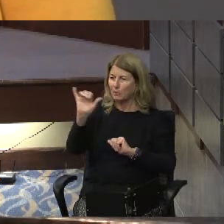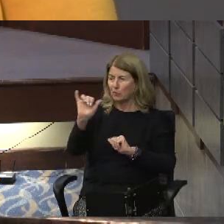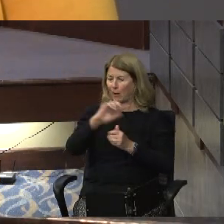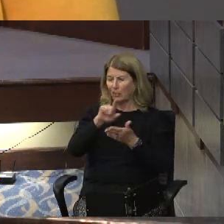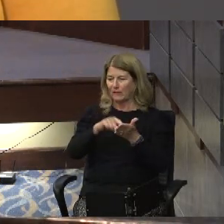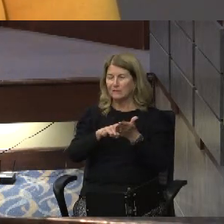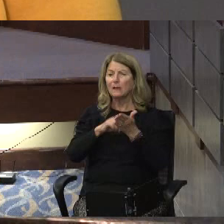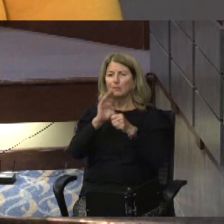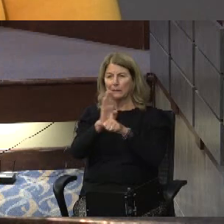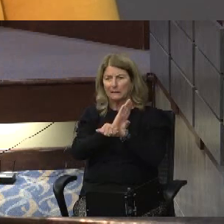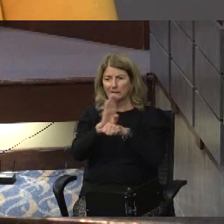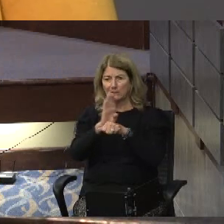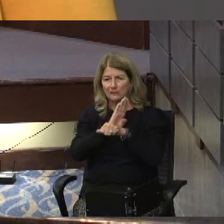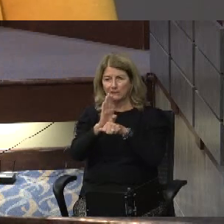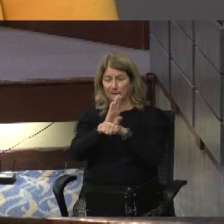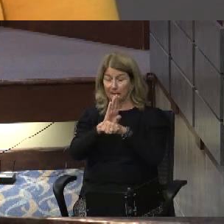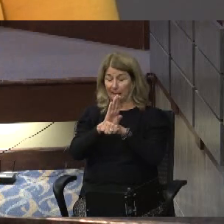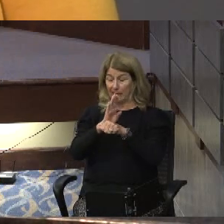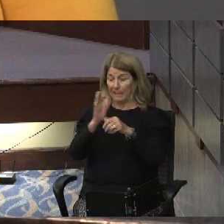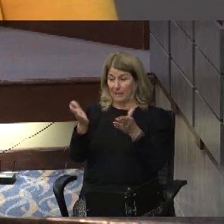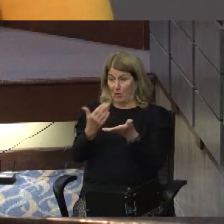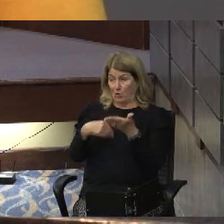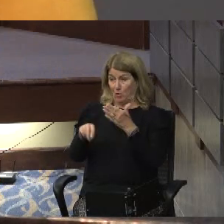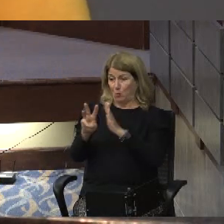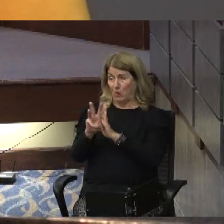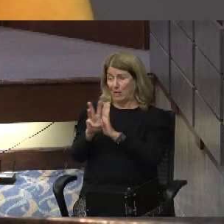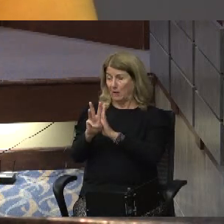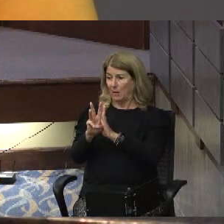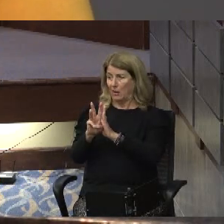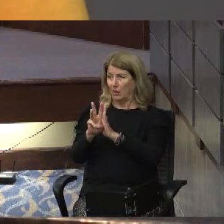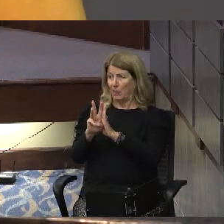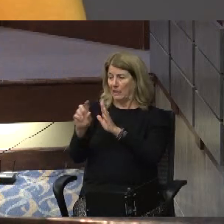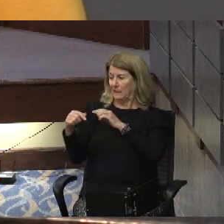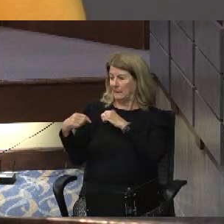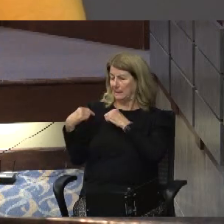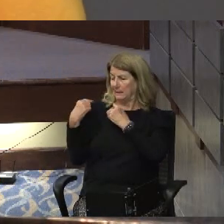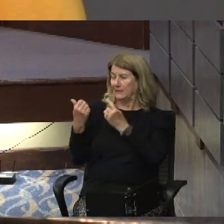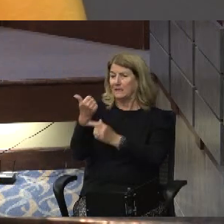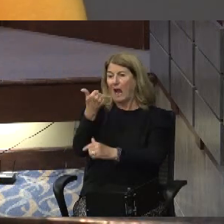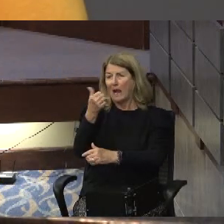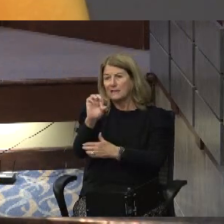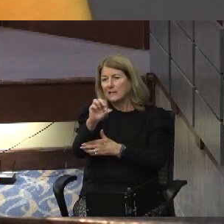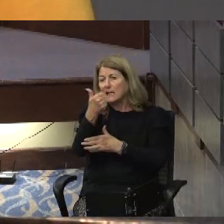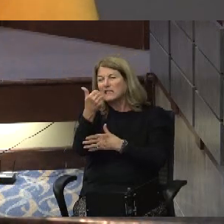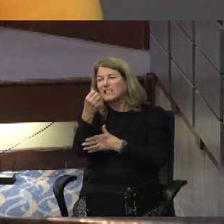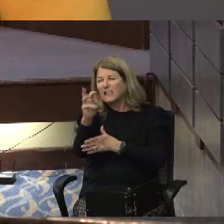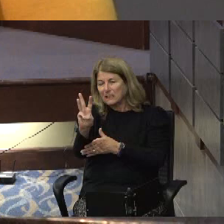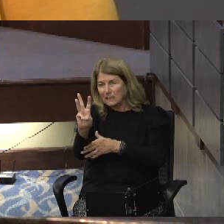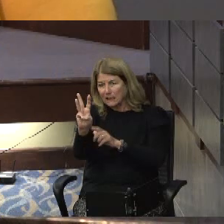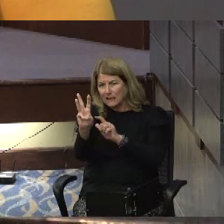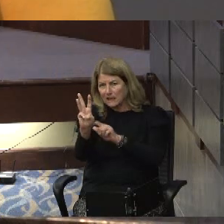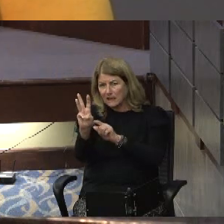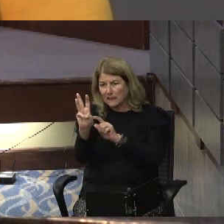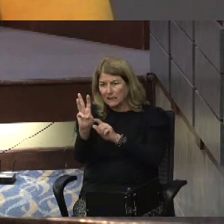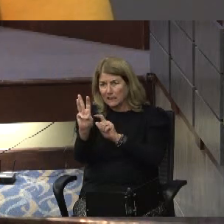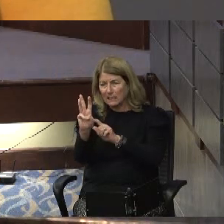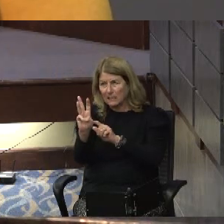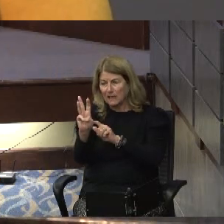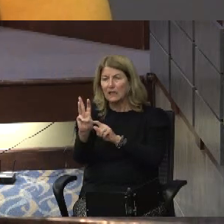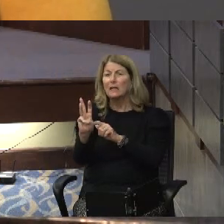been in Waco since 1916. sitting in